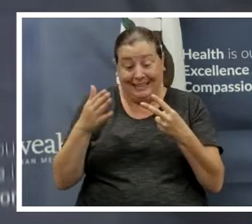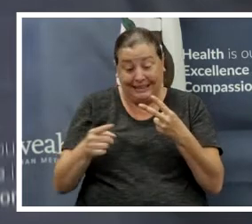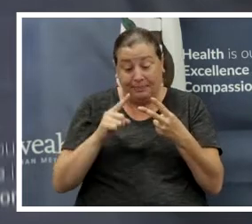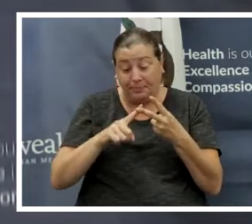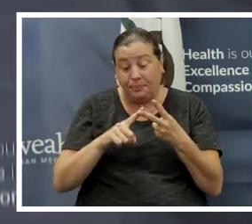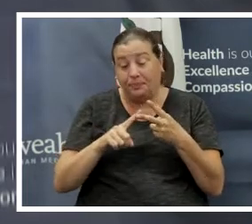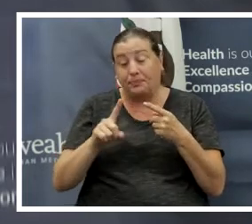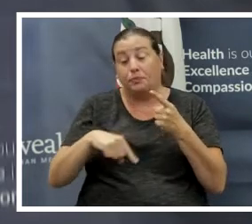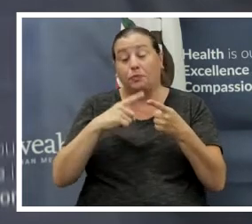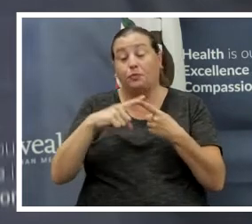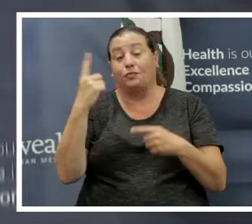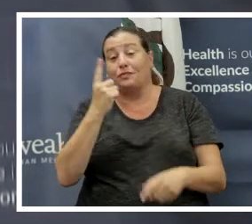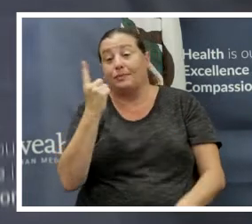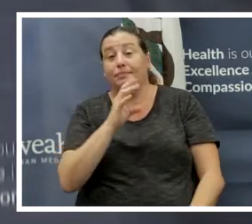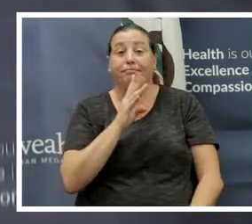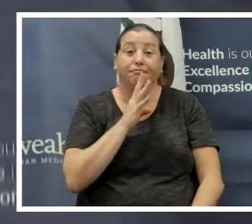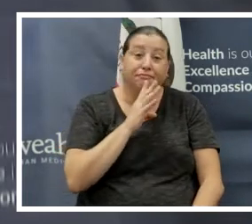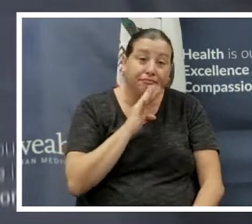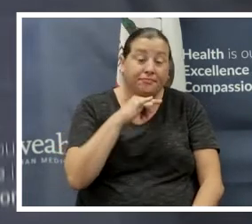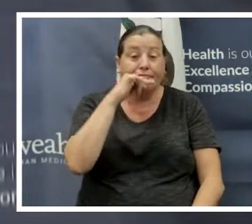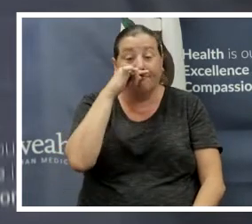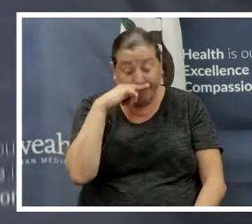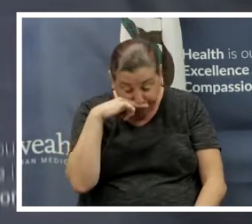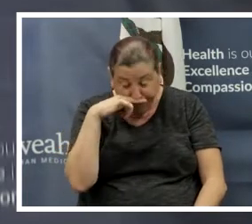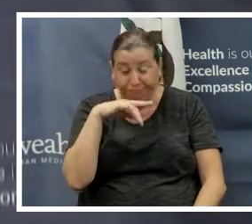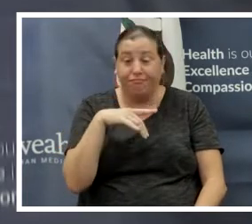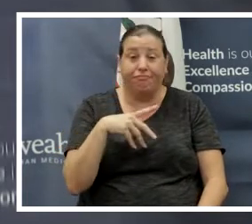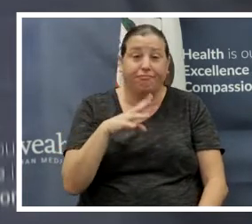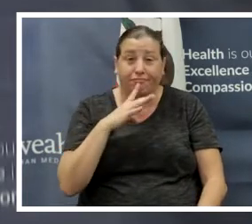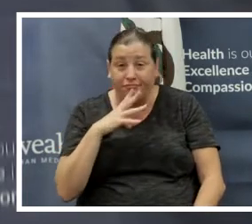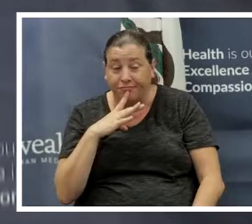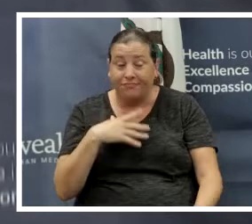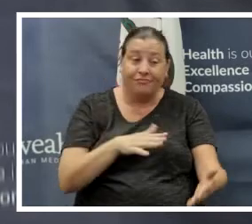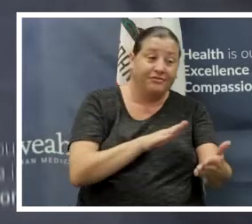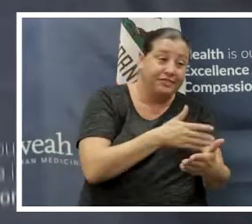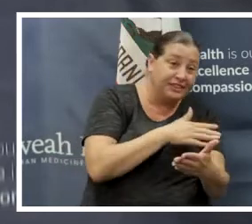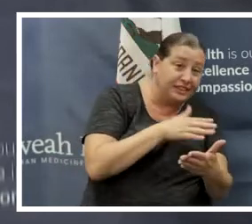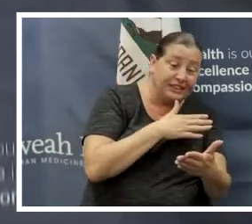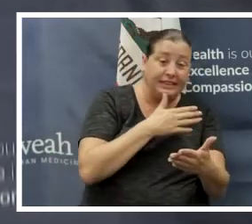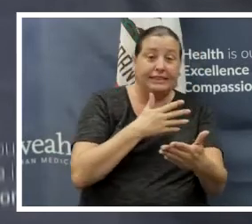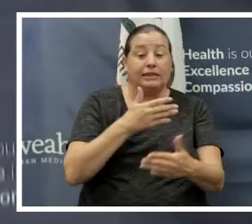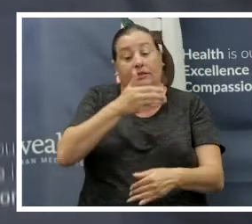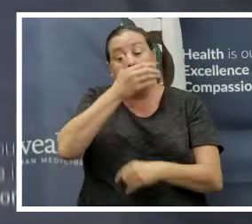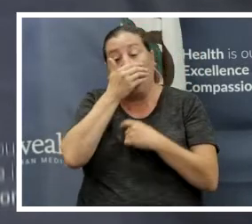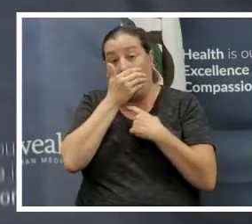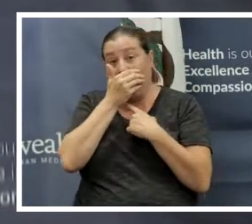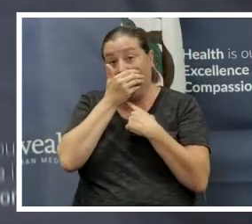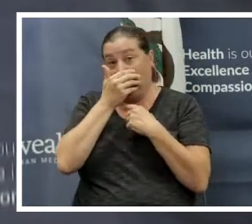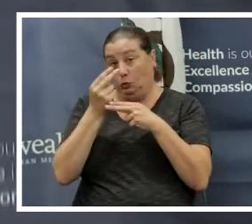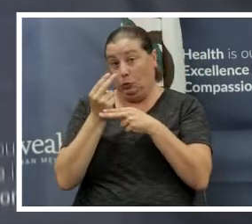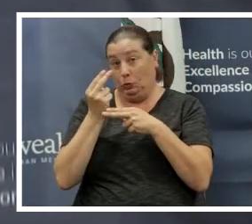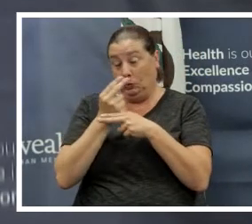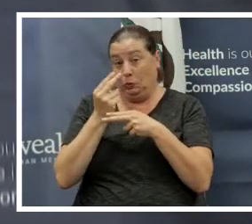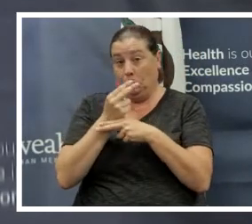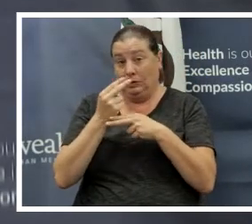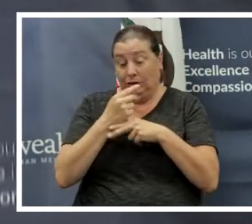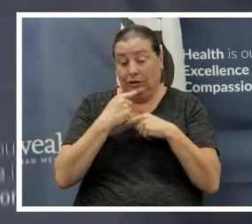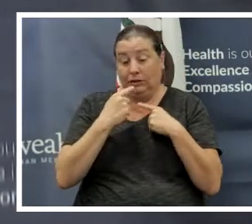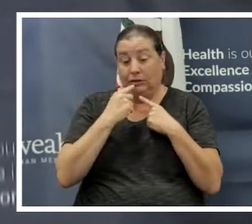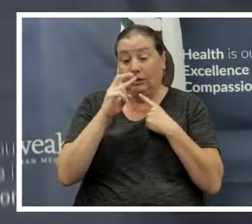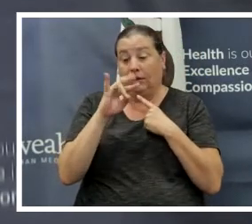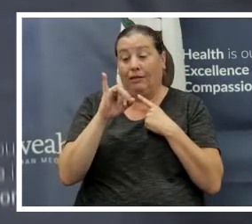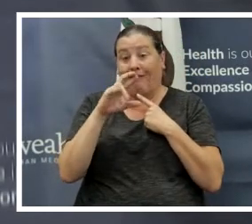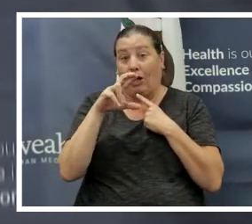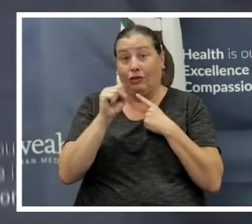when somebody coughs, sneezes, talks, sings, whatever, and has a mask on, the virus does not come